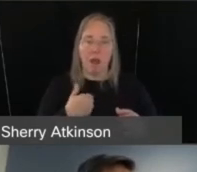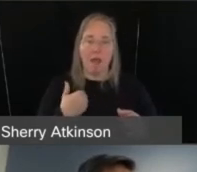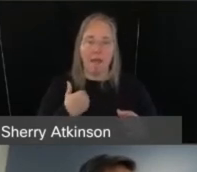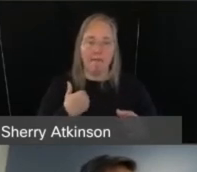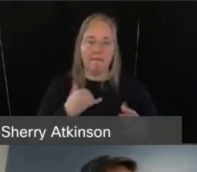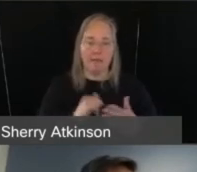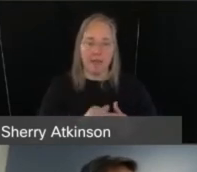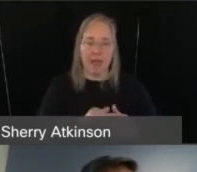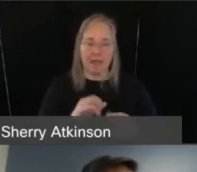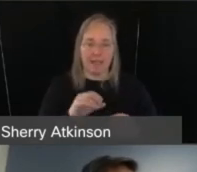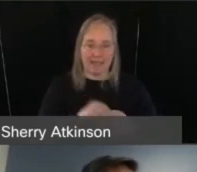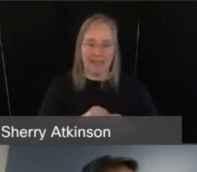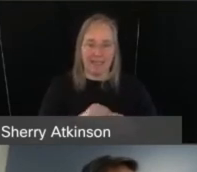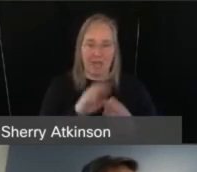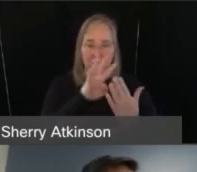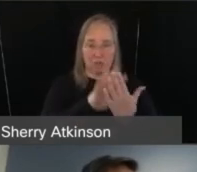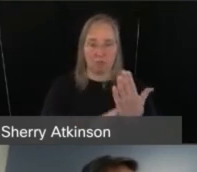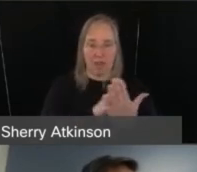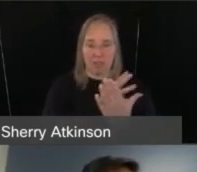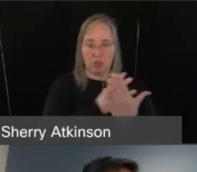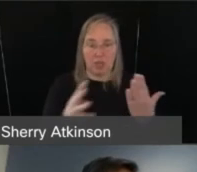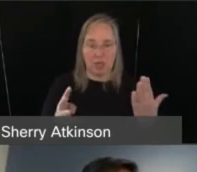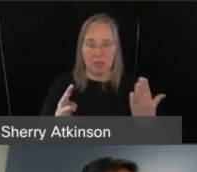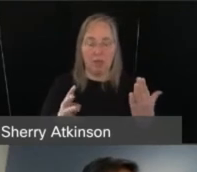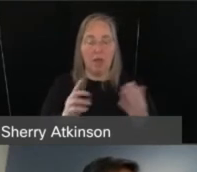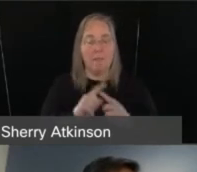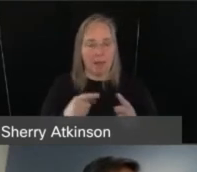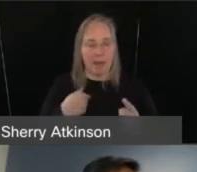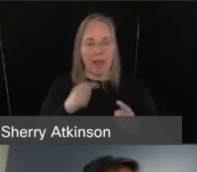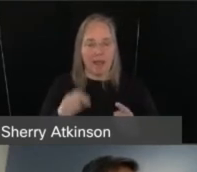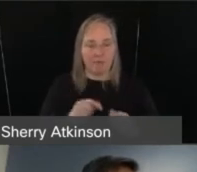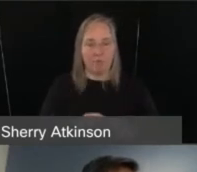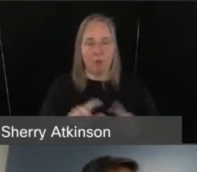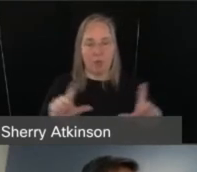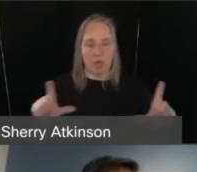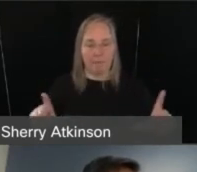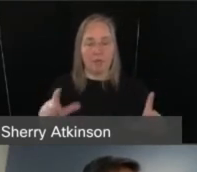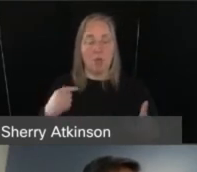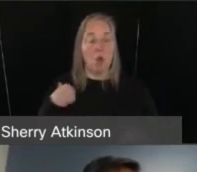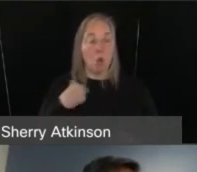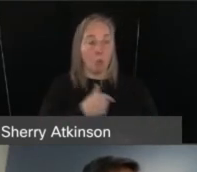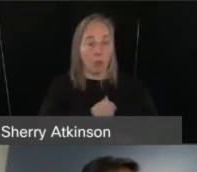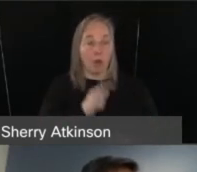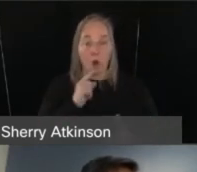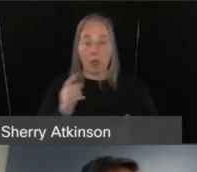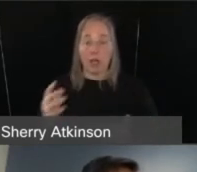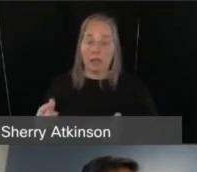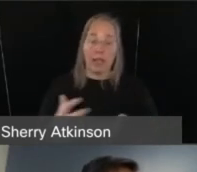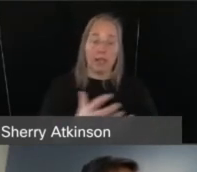in a spreadsheet, but I'd have to pull it up. We're collecting,